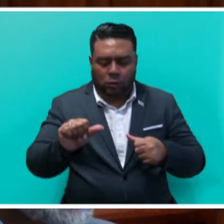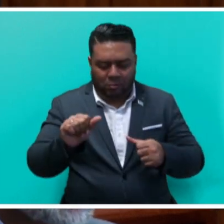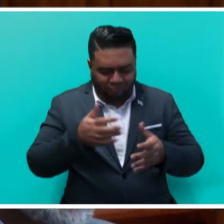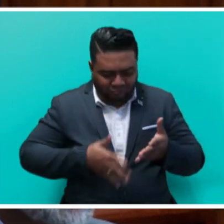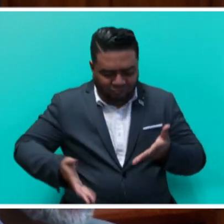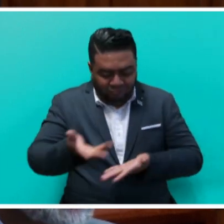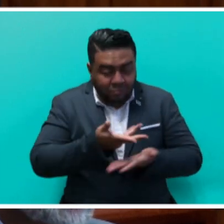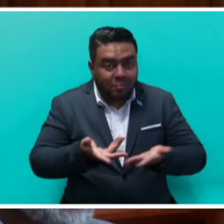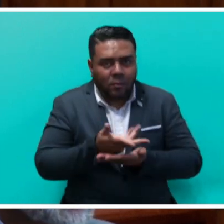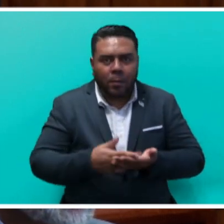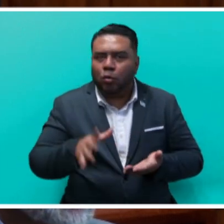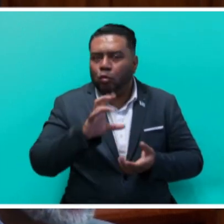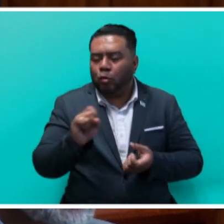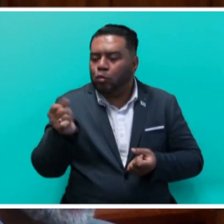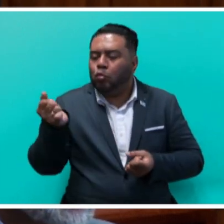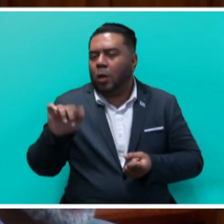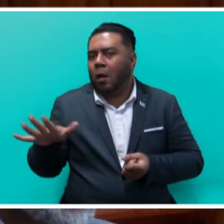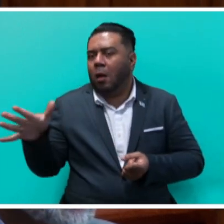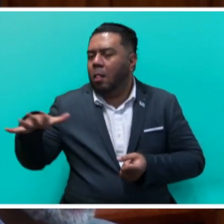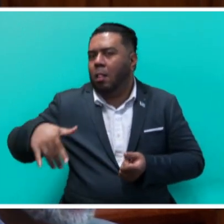as opposed to leaving it unutilized.